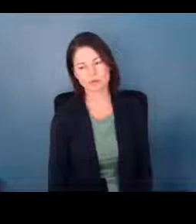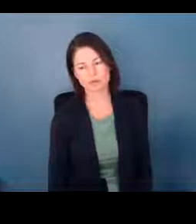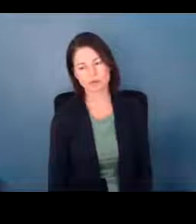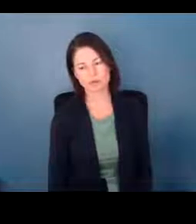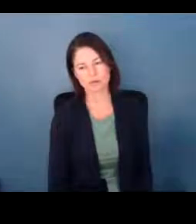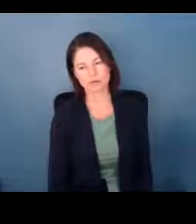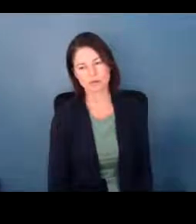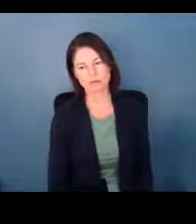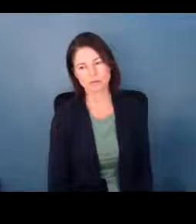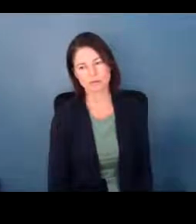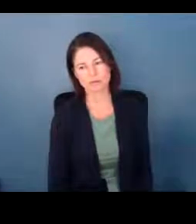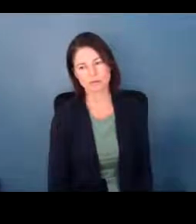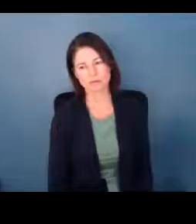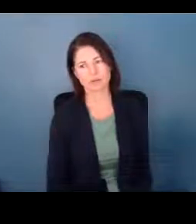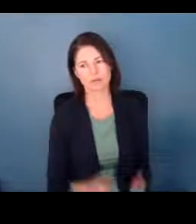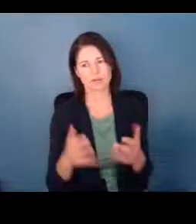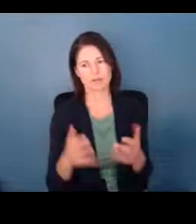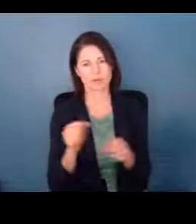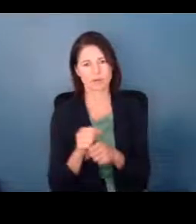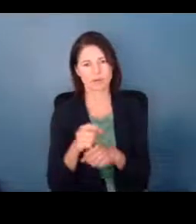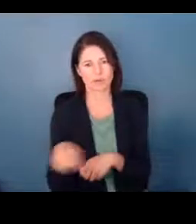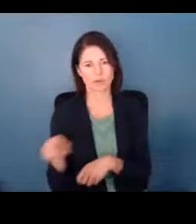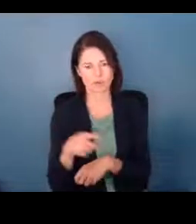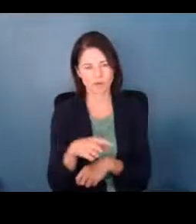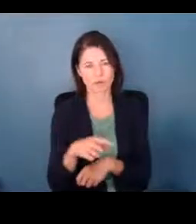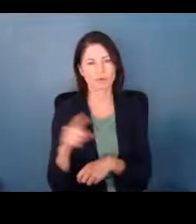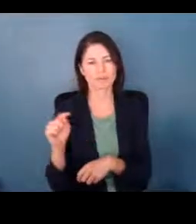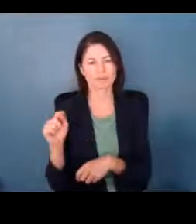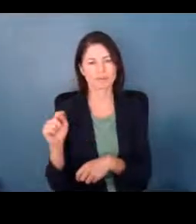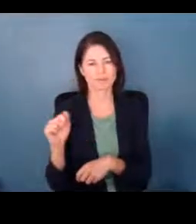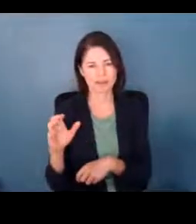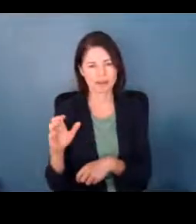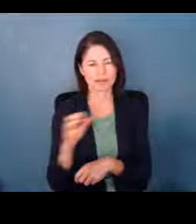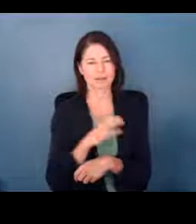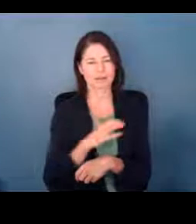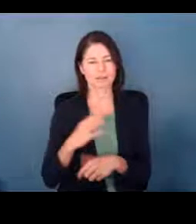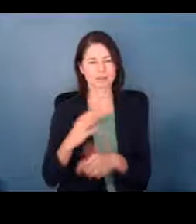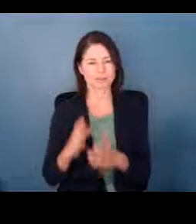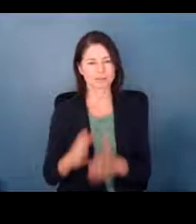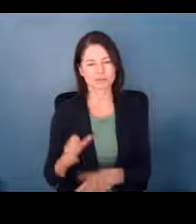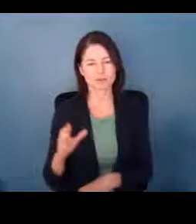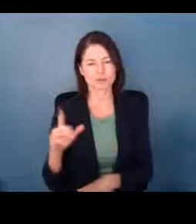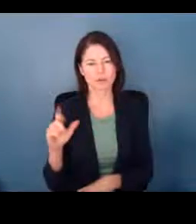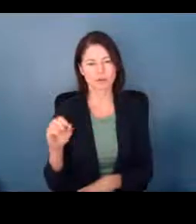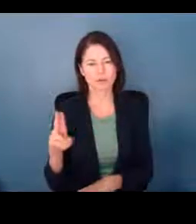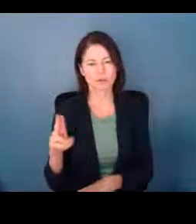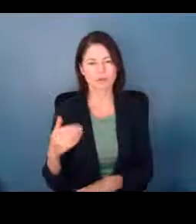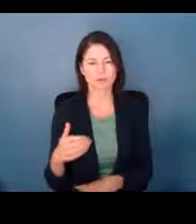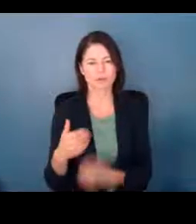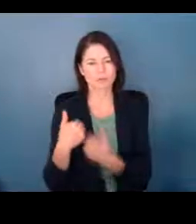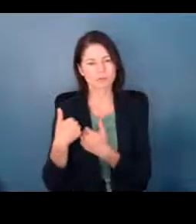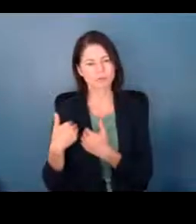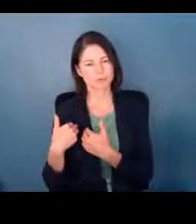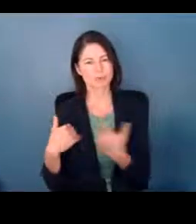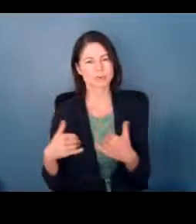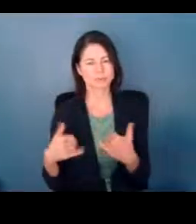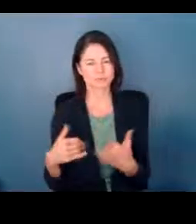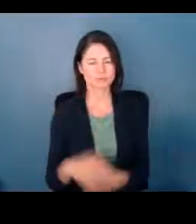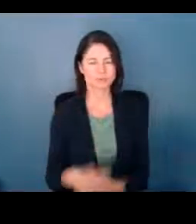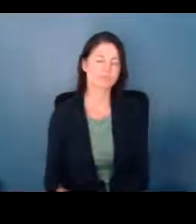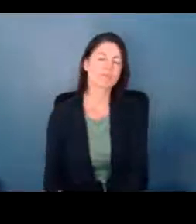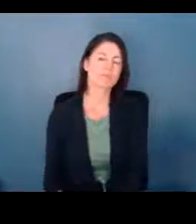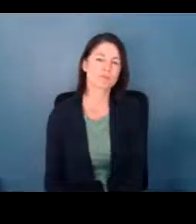to the TAC. Again, Commissioner Liu, for all your work. I know this is a big task, and more to come, I'm sure.